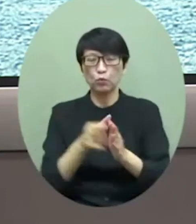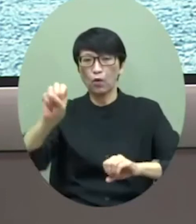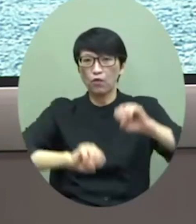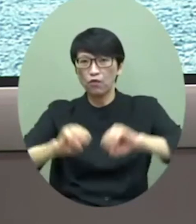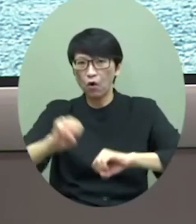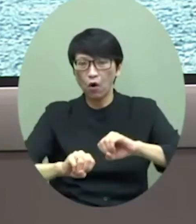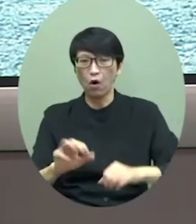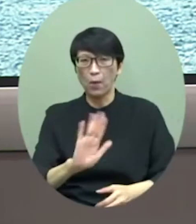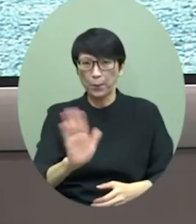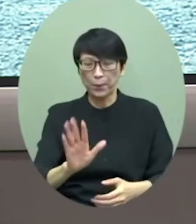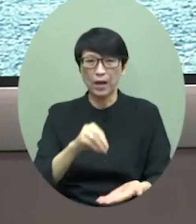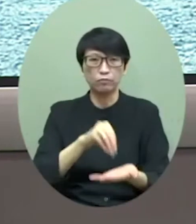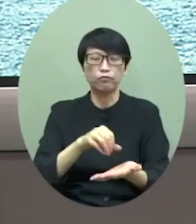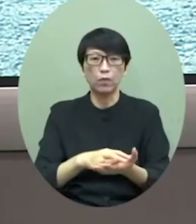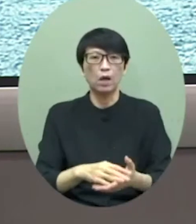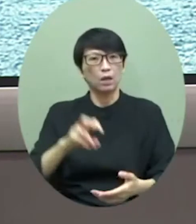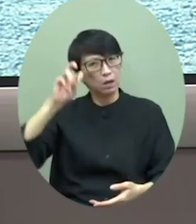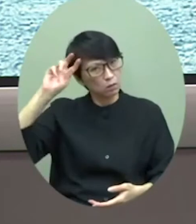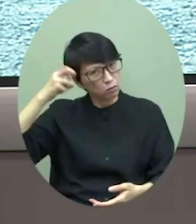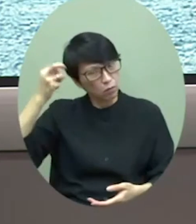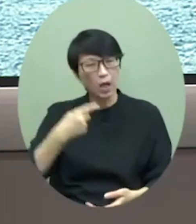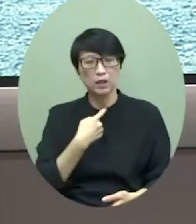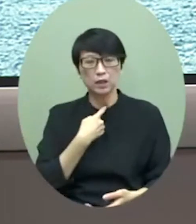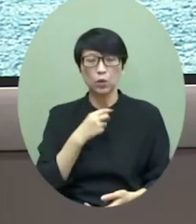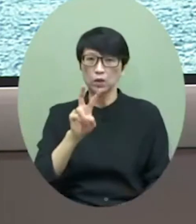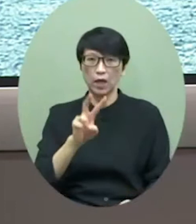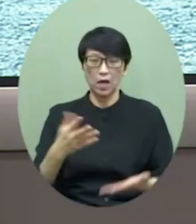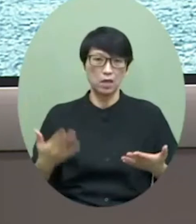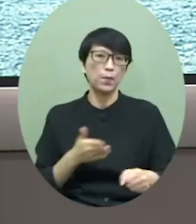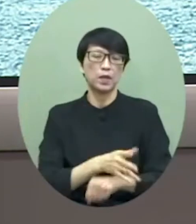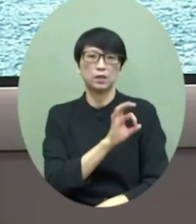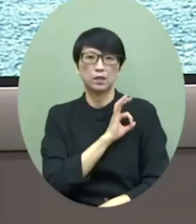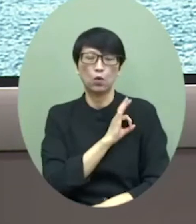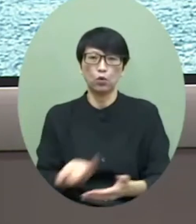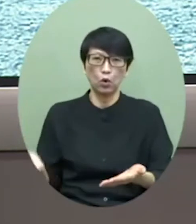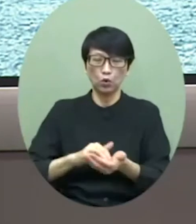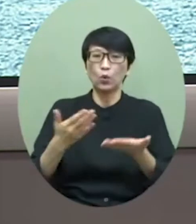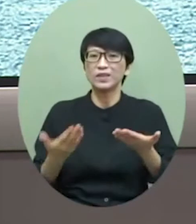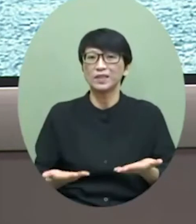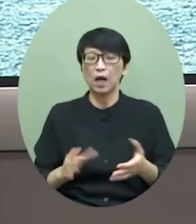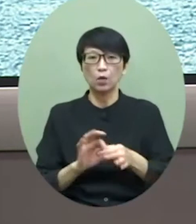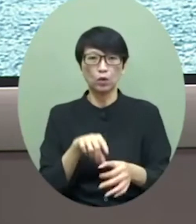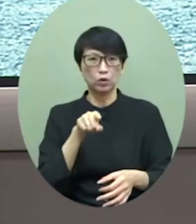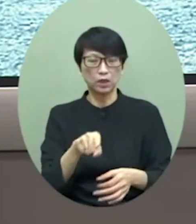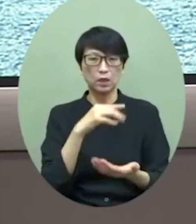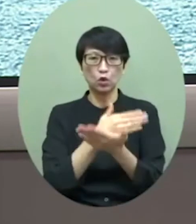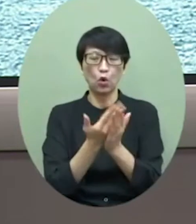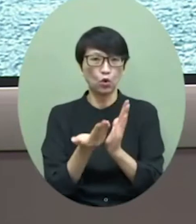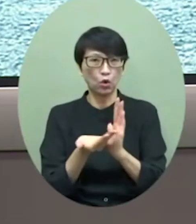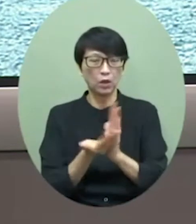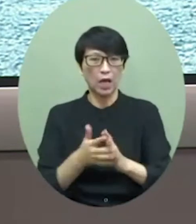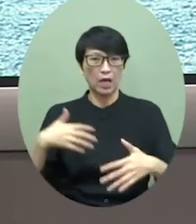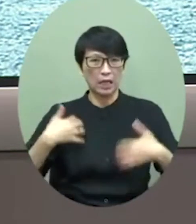graphics, three-person tug of war. So it may not be entirely scientific in making decisions that involve certain